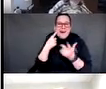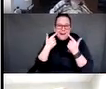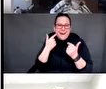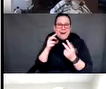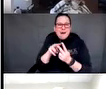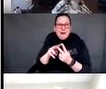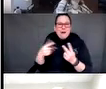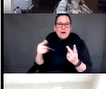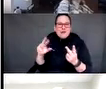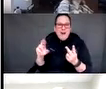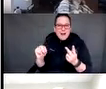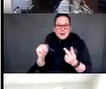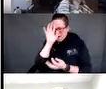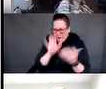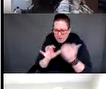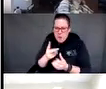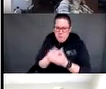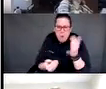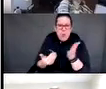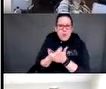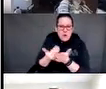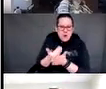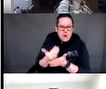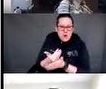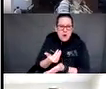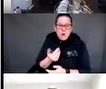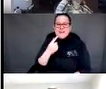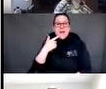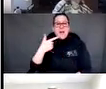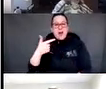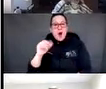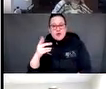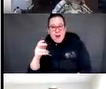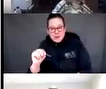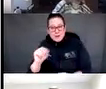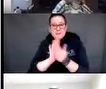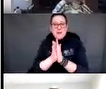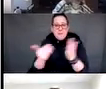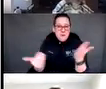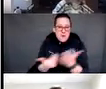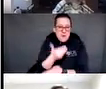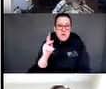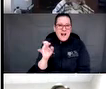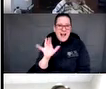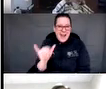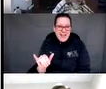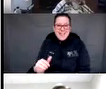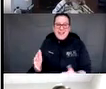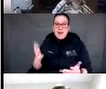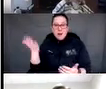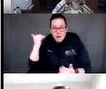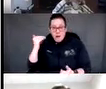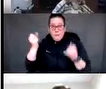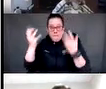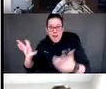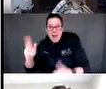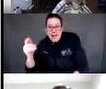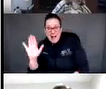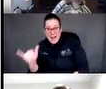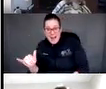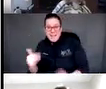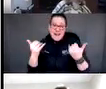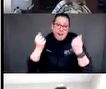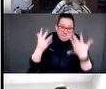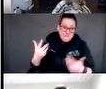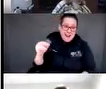new, and I told her Gretchen is the new Kathy around here. There's getting to be more and more Gretchen. Gretchen Lipinski is